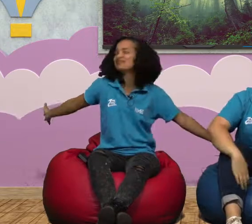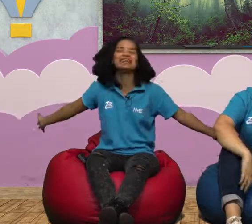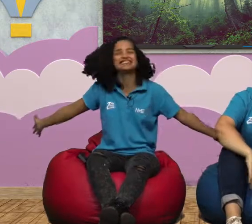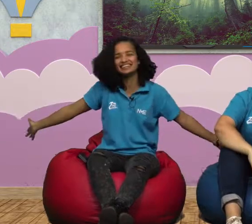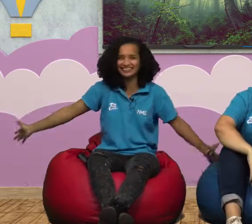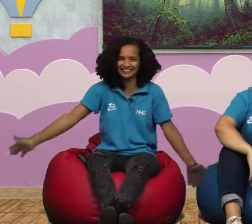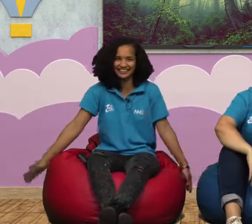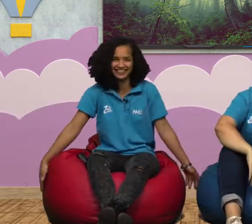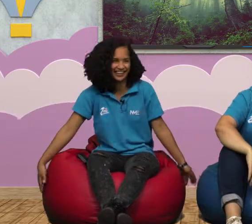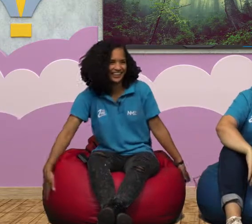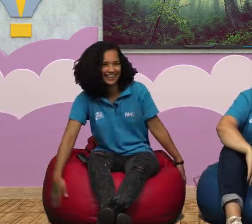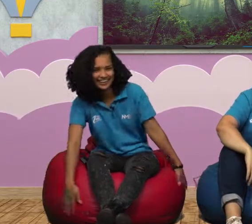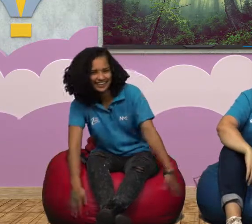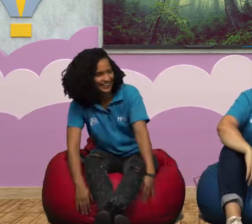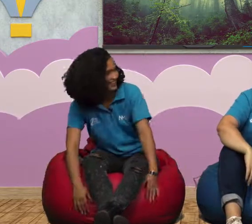awesome present.